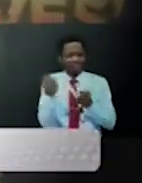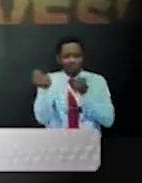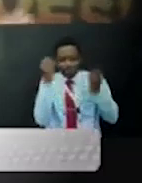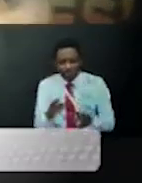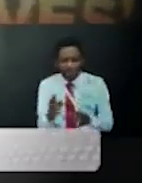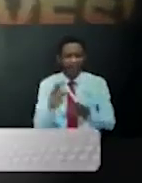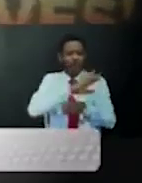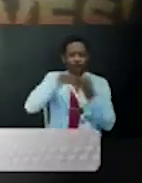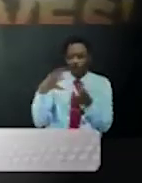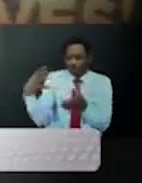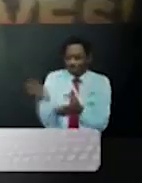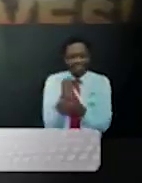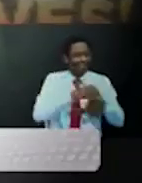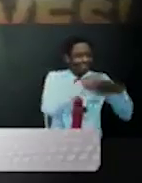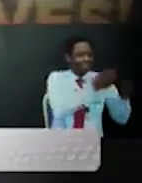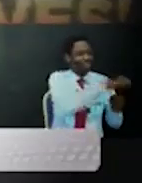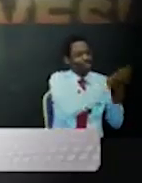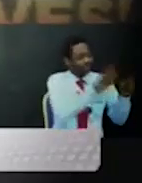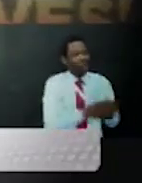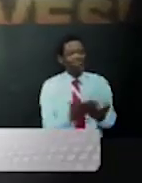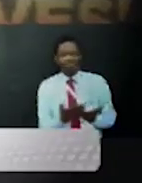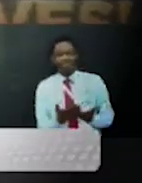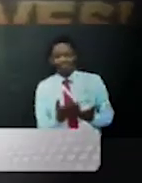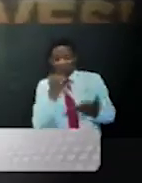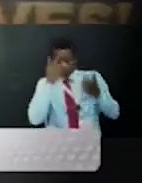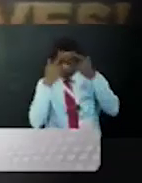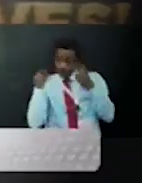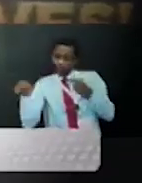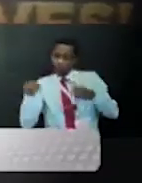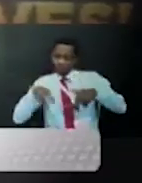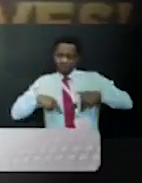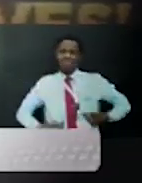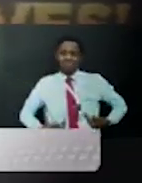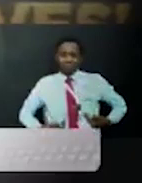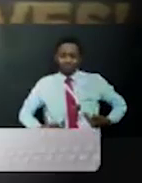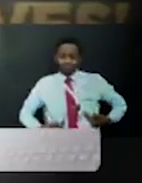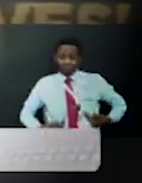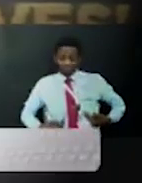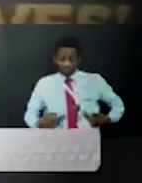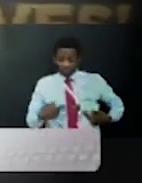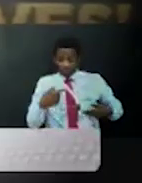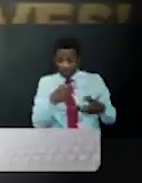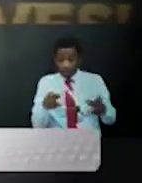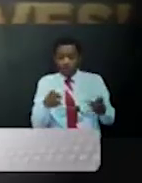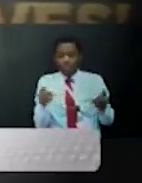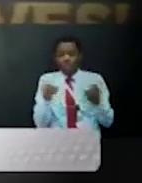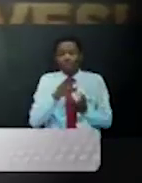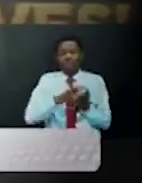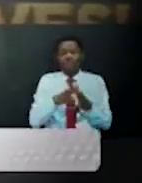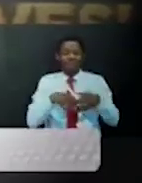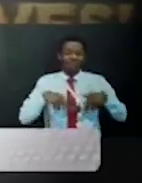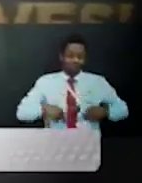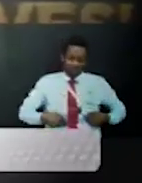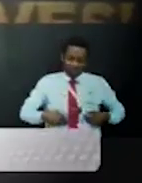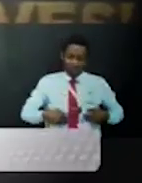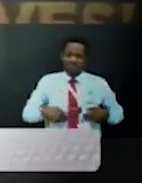you compare it with what we have given you. You only have to say that, Father, I thank you that when I had the opportunity, I did my